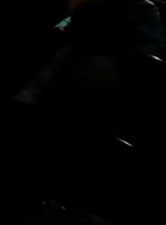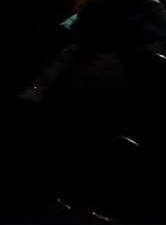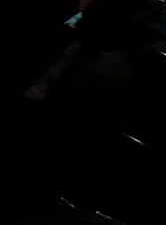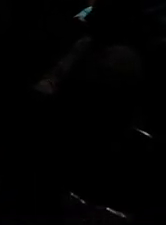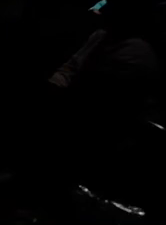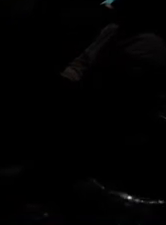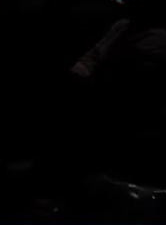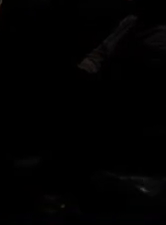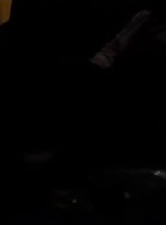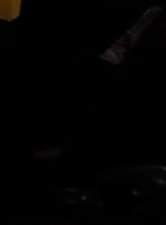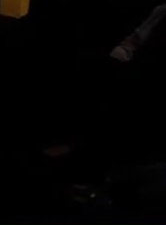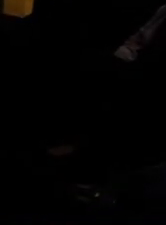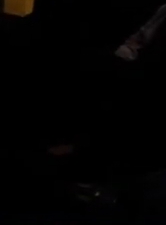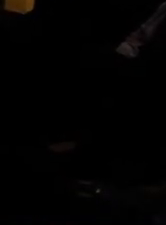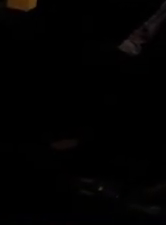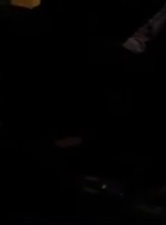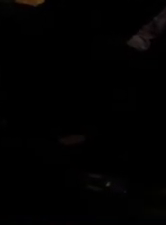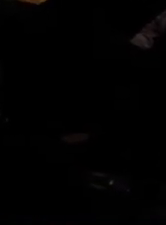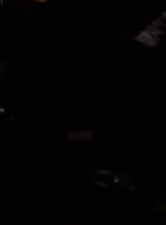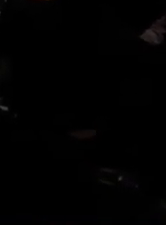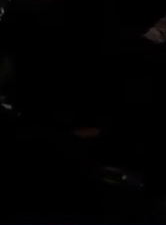out of Winona Jail,